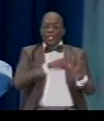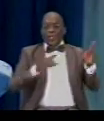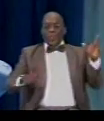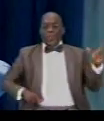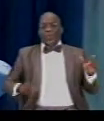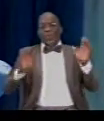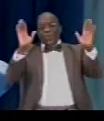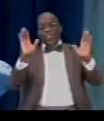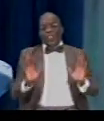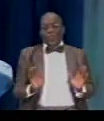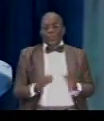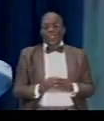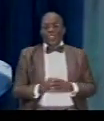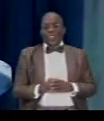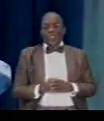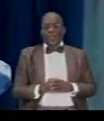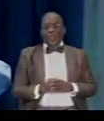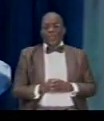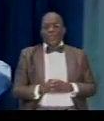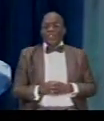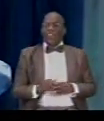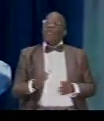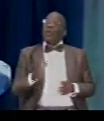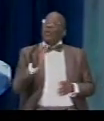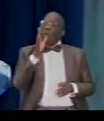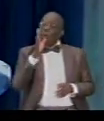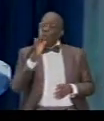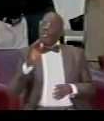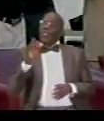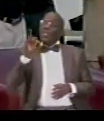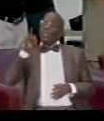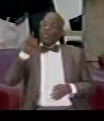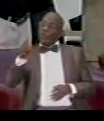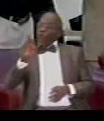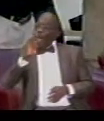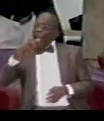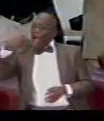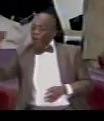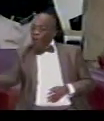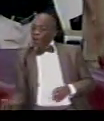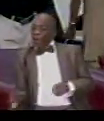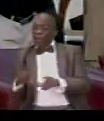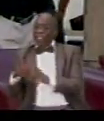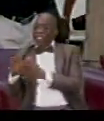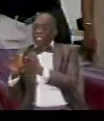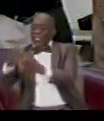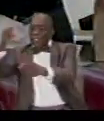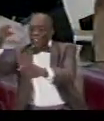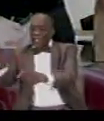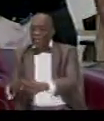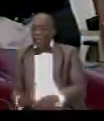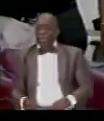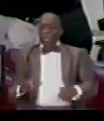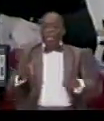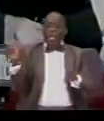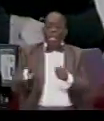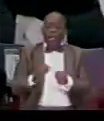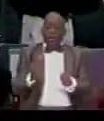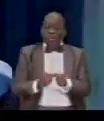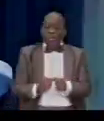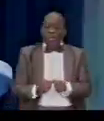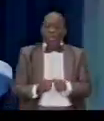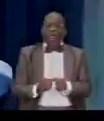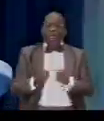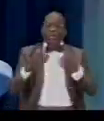Wonderful. Mommy, you are welcome in Jesus' name. Everybody shout, wonders